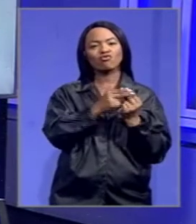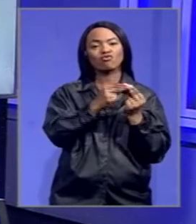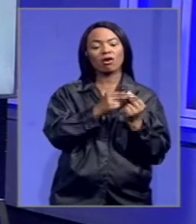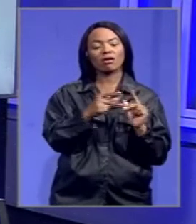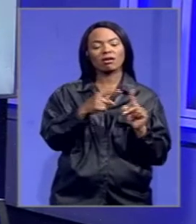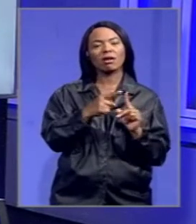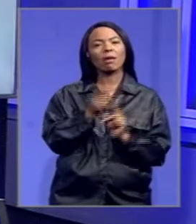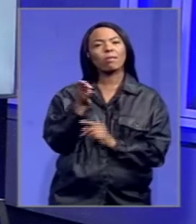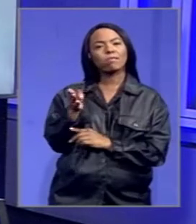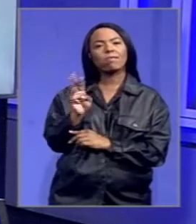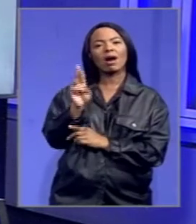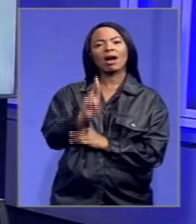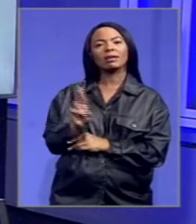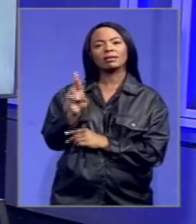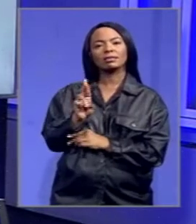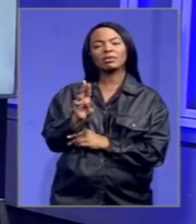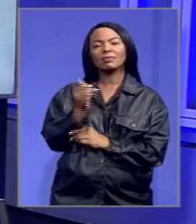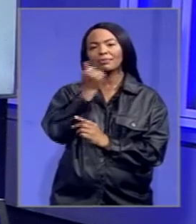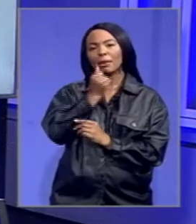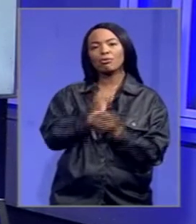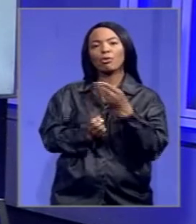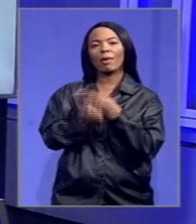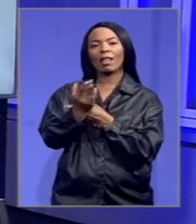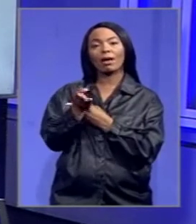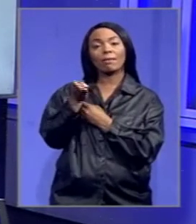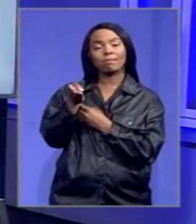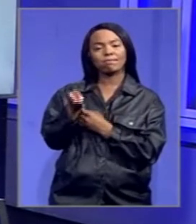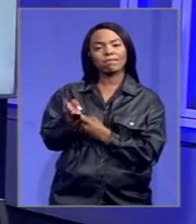tshwaretswe Mhluzi Middleburg Mpumalanga.